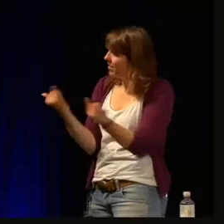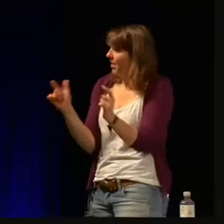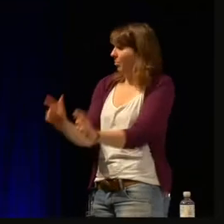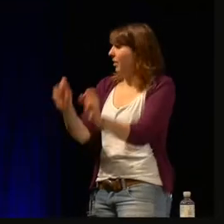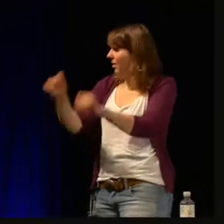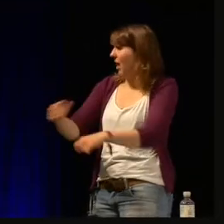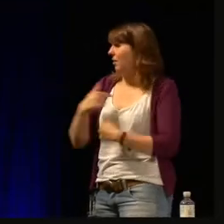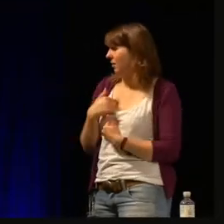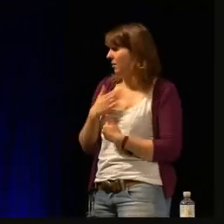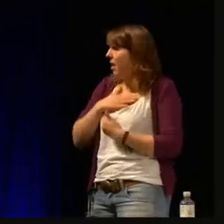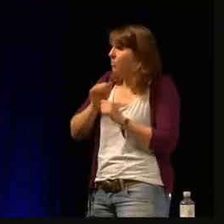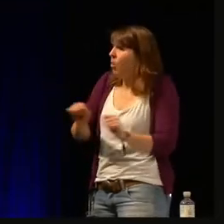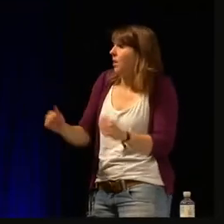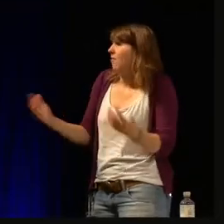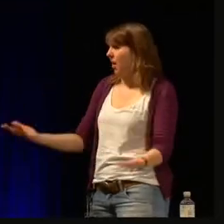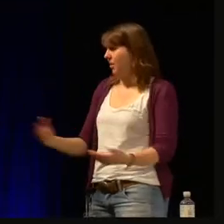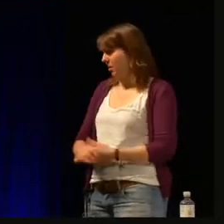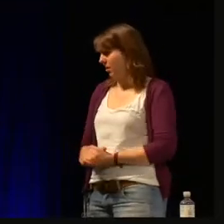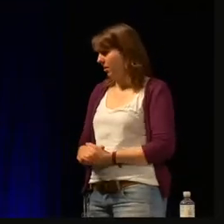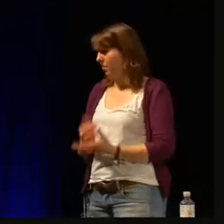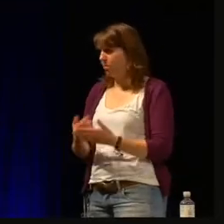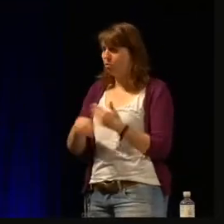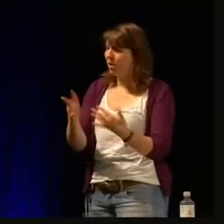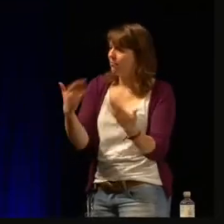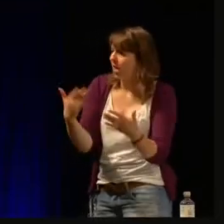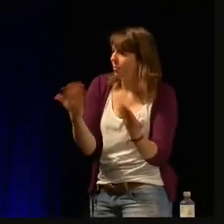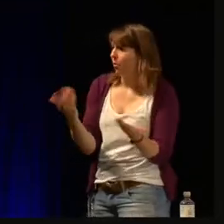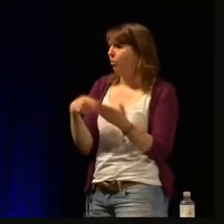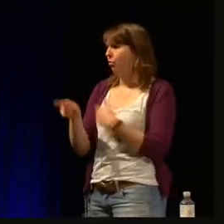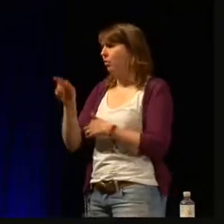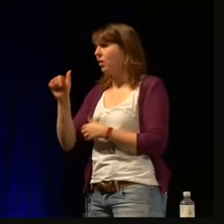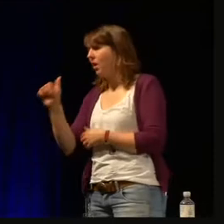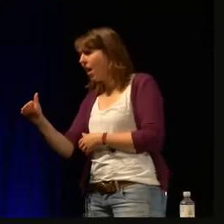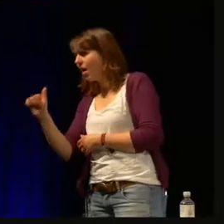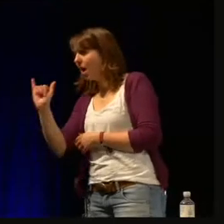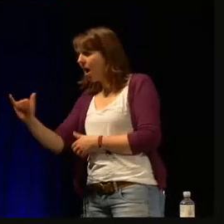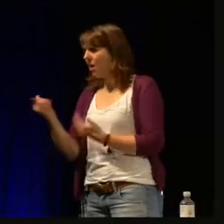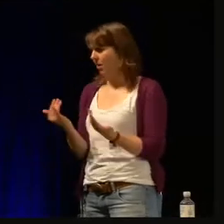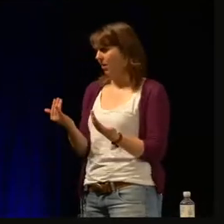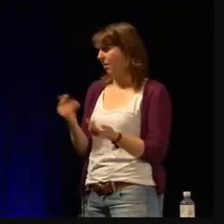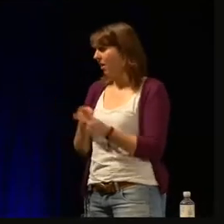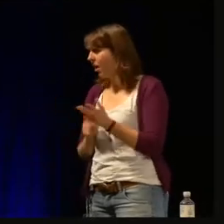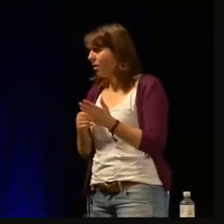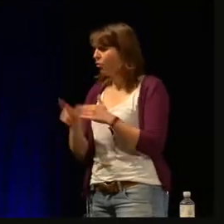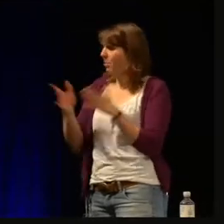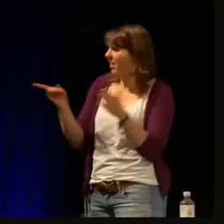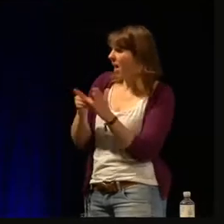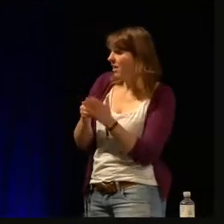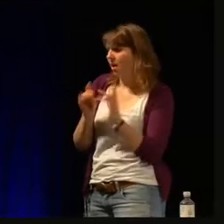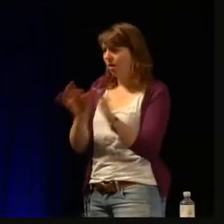echoed and even strengthened through the phenomena that you mentioned, AI and big